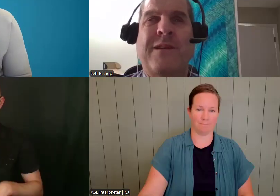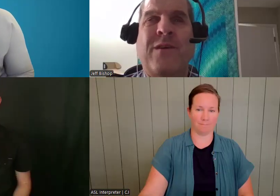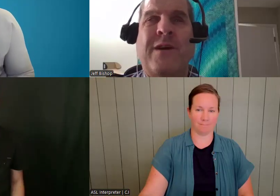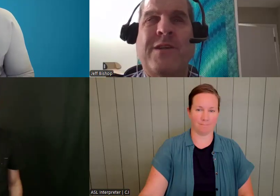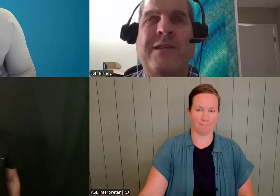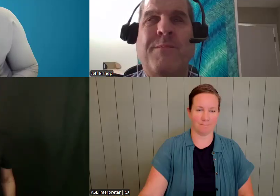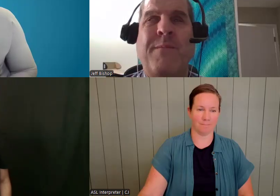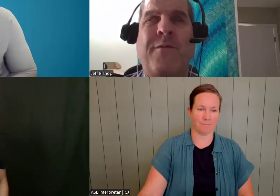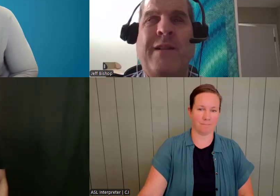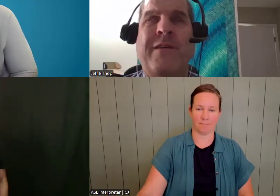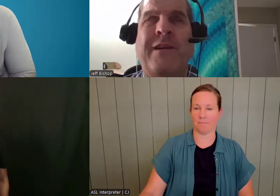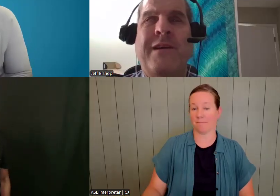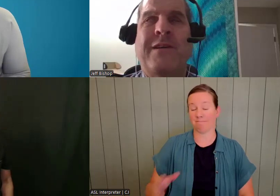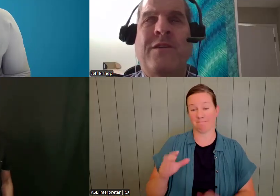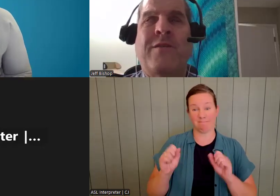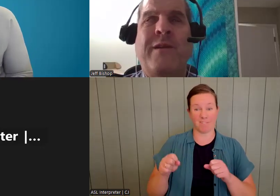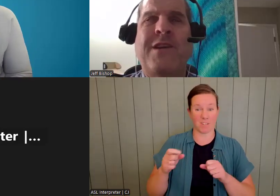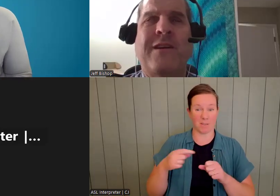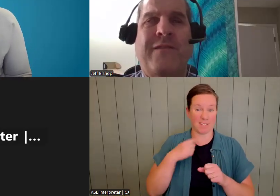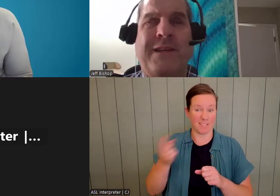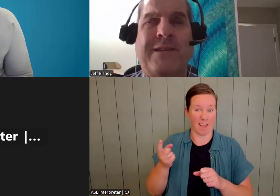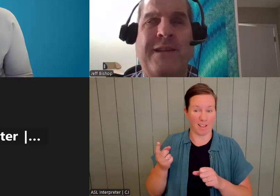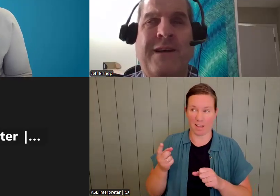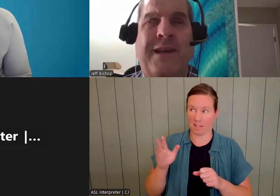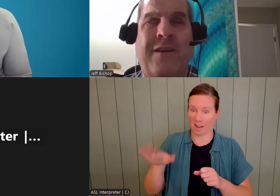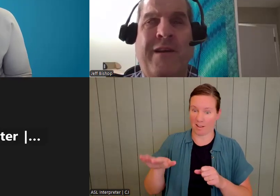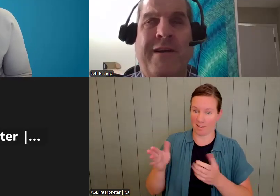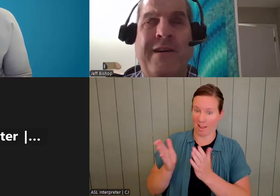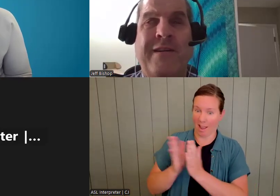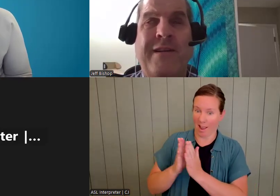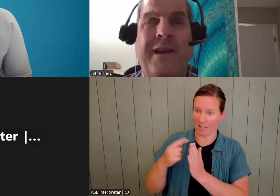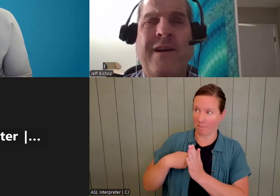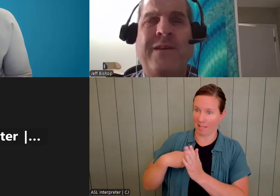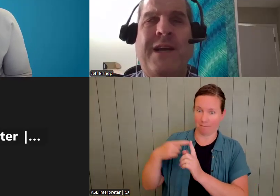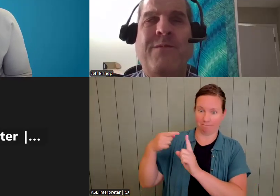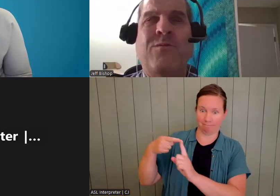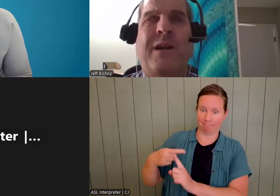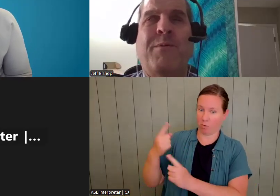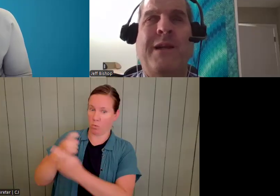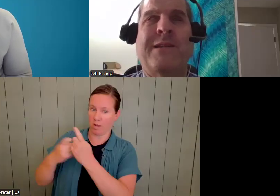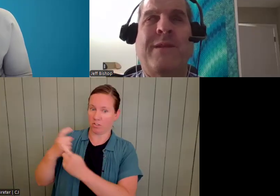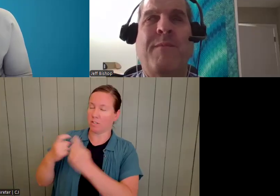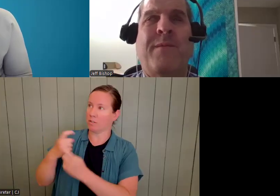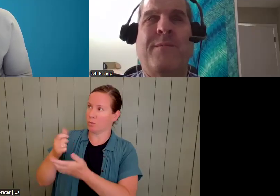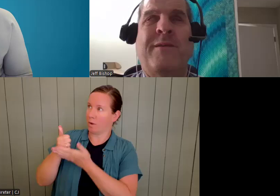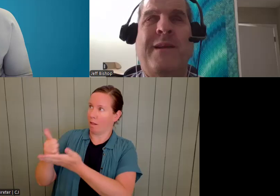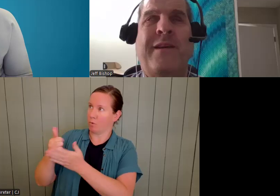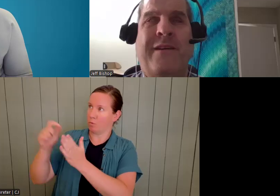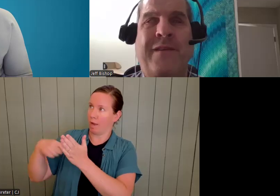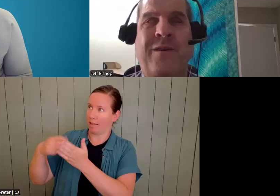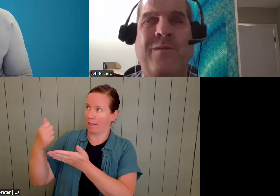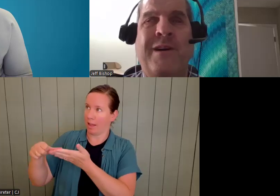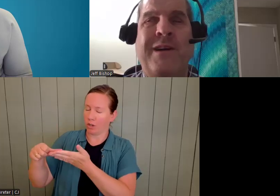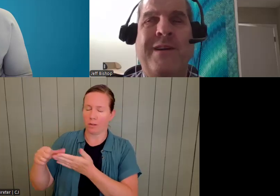me specific questions that might be relevant to the creation of this thank you letter?" And oftentimes you'll want to put in something memorable about